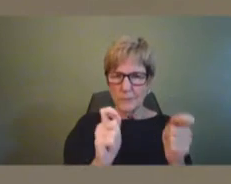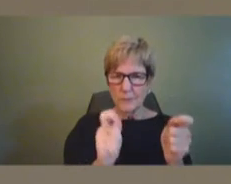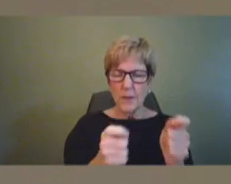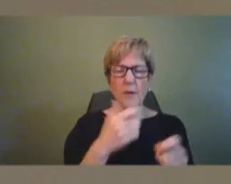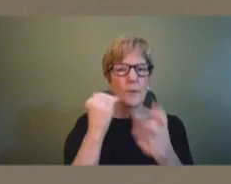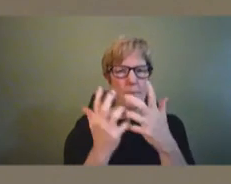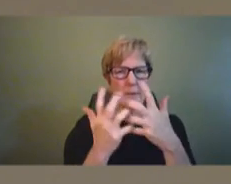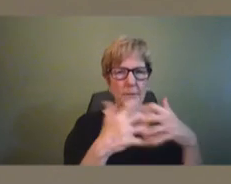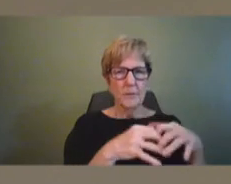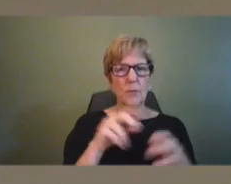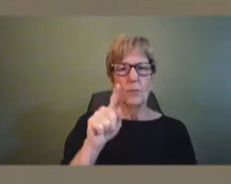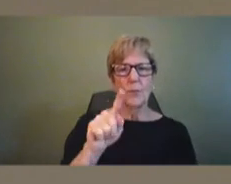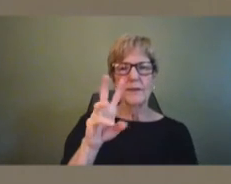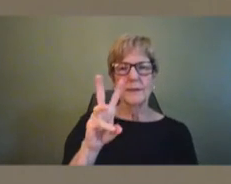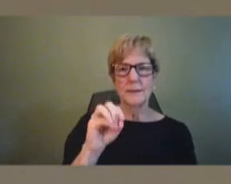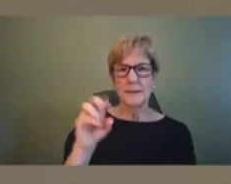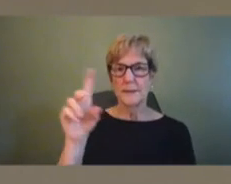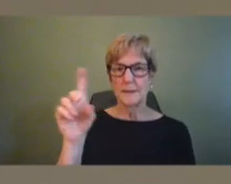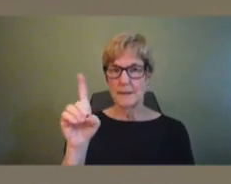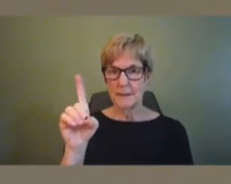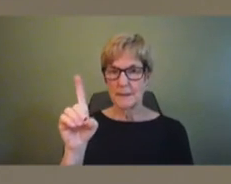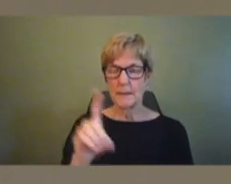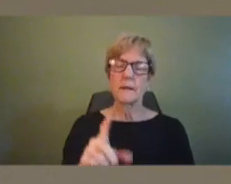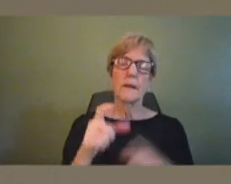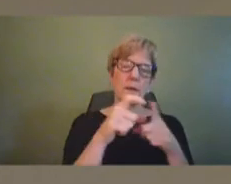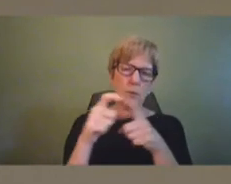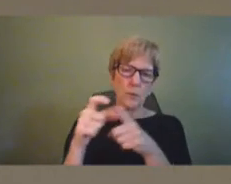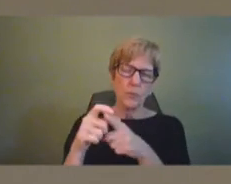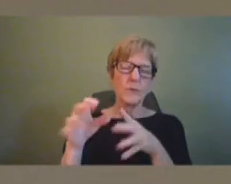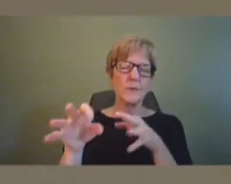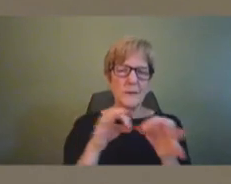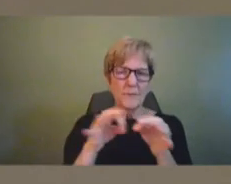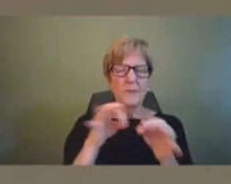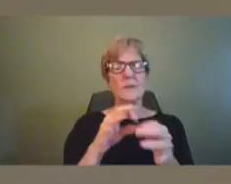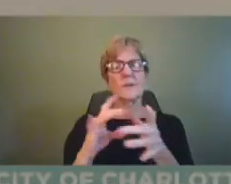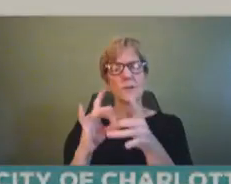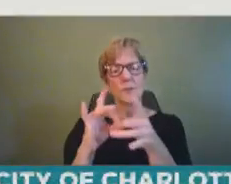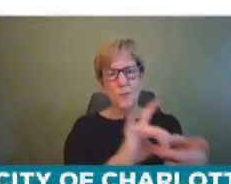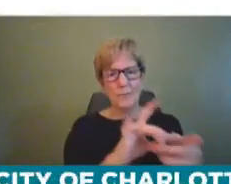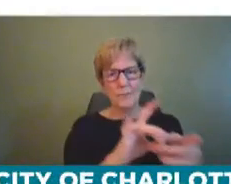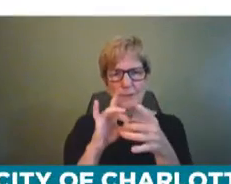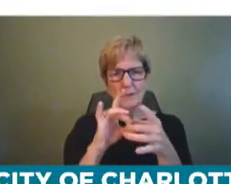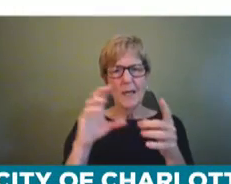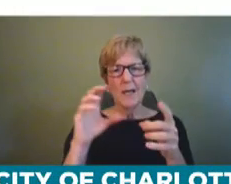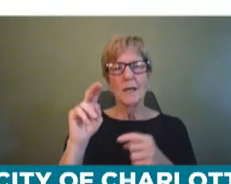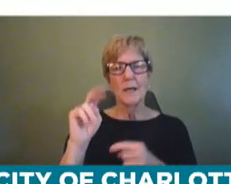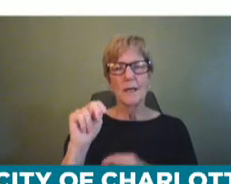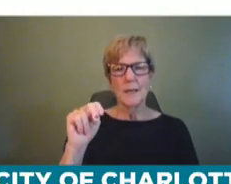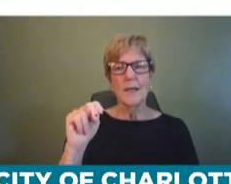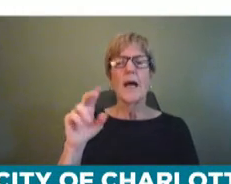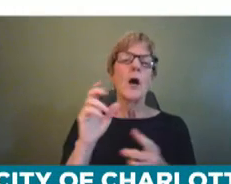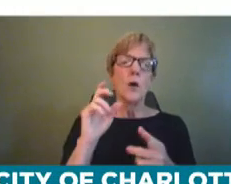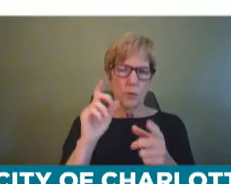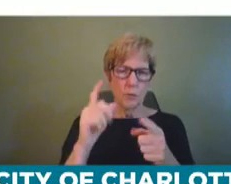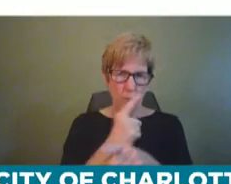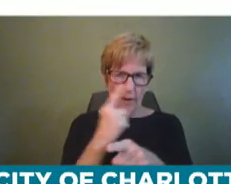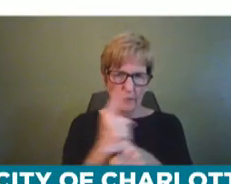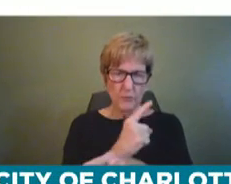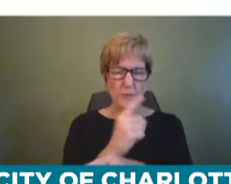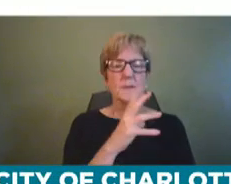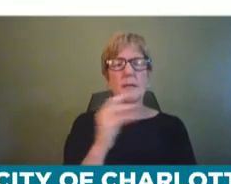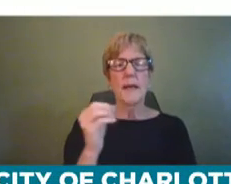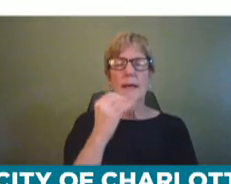160d updated terminology definition reference con Corrections and error